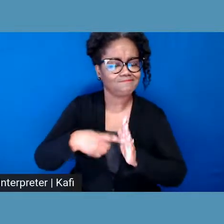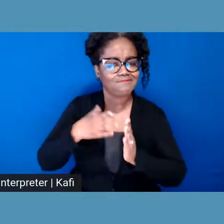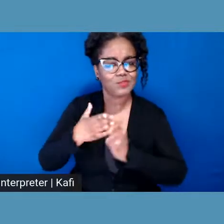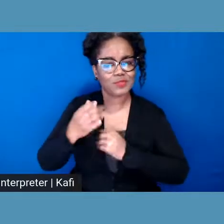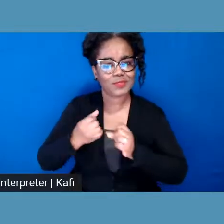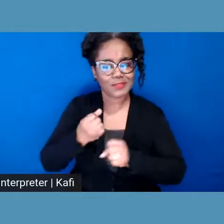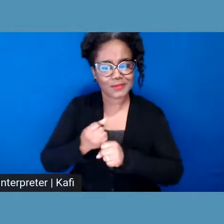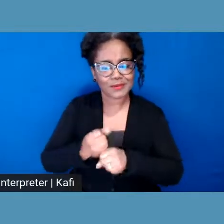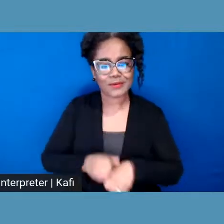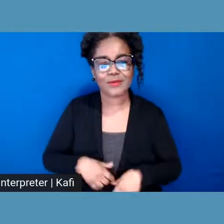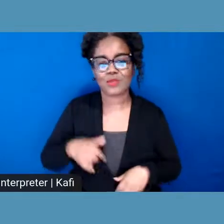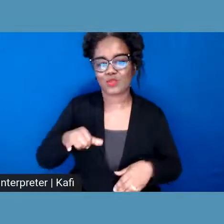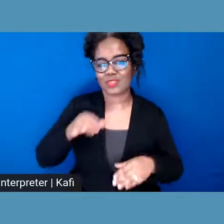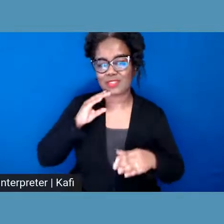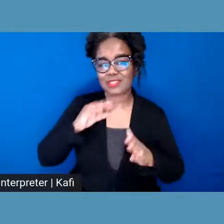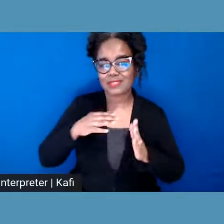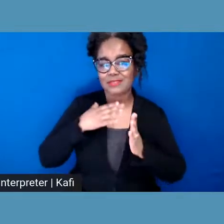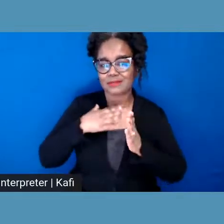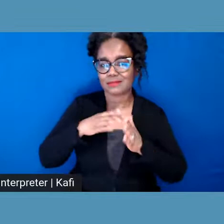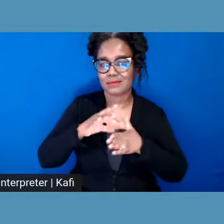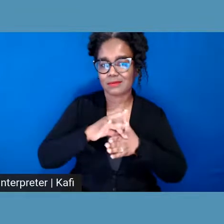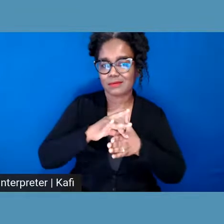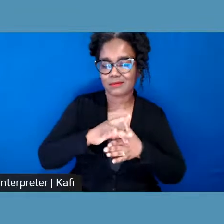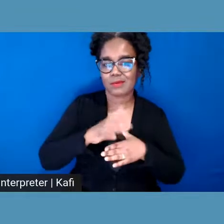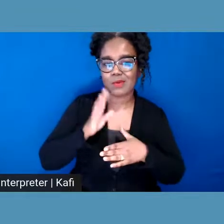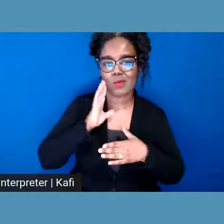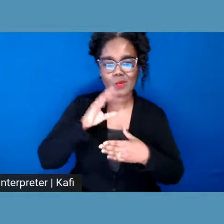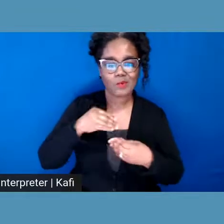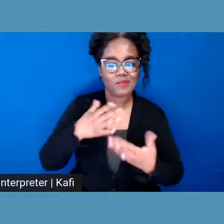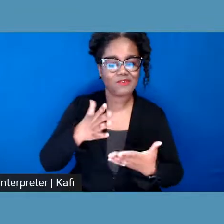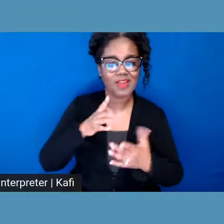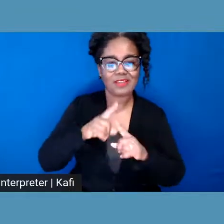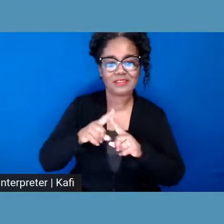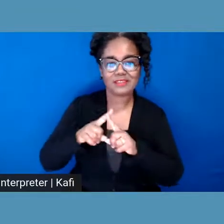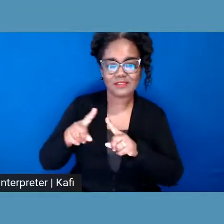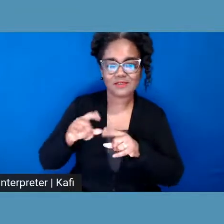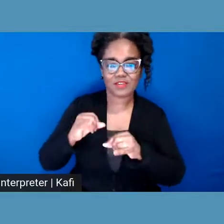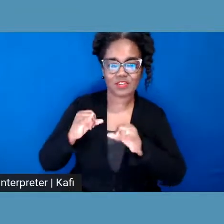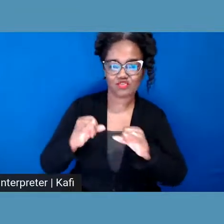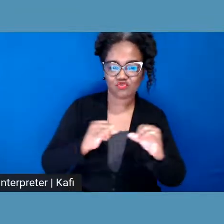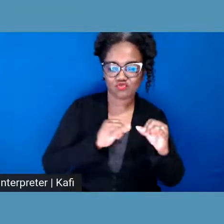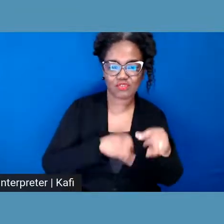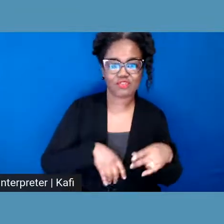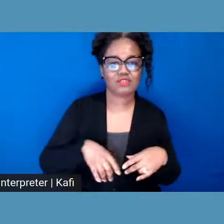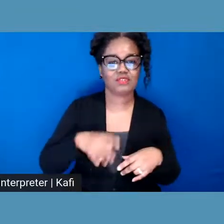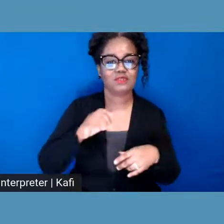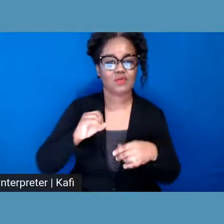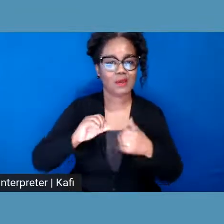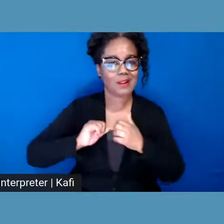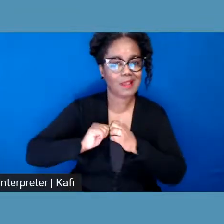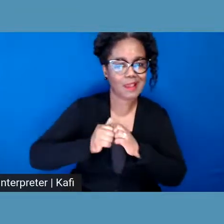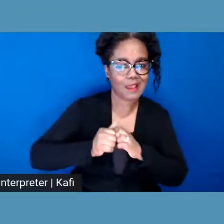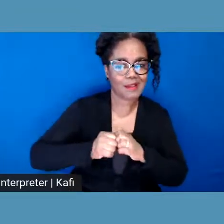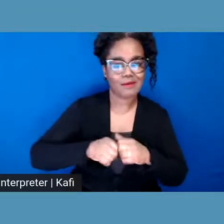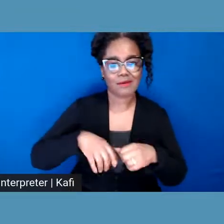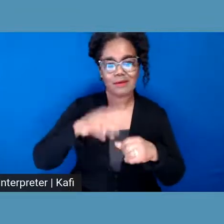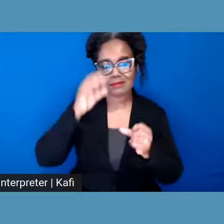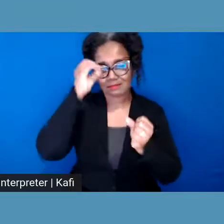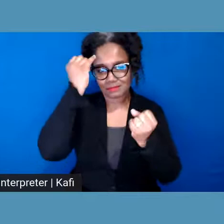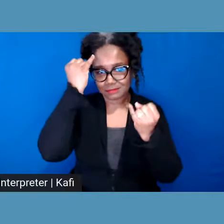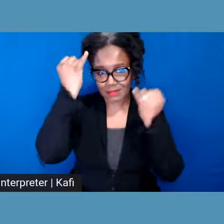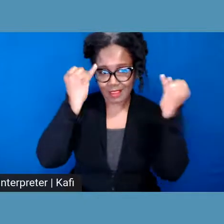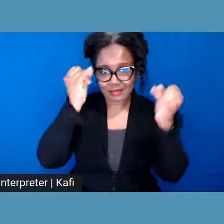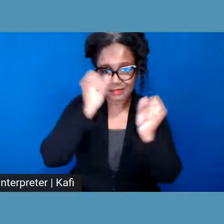and descriptive standards for building a robust digital collection program and structuring digital collection projects correctly, covering common